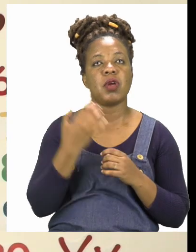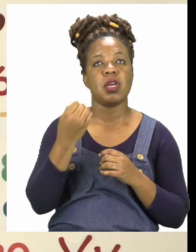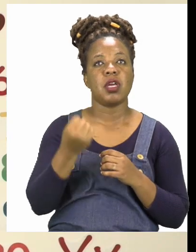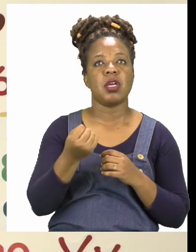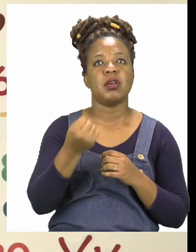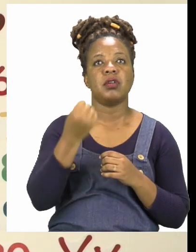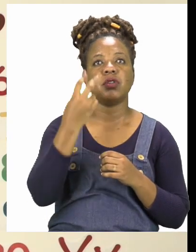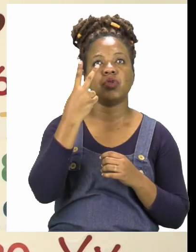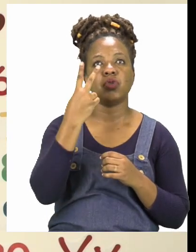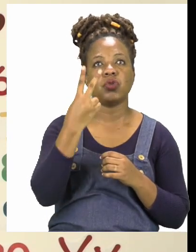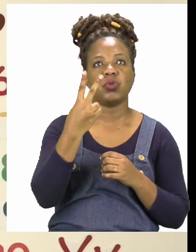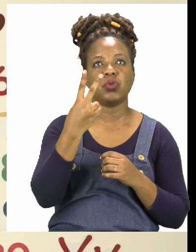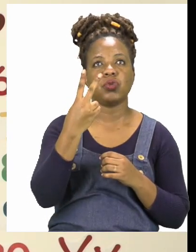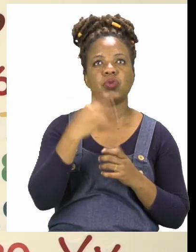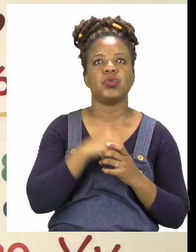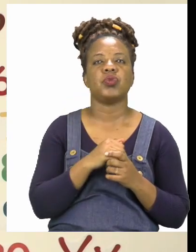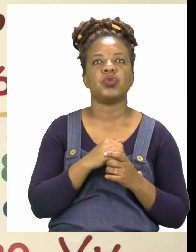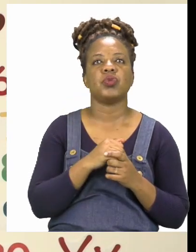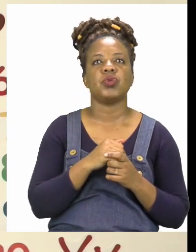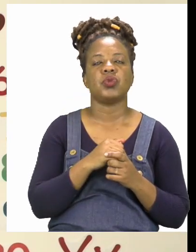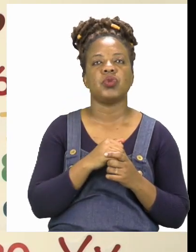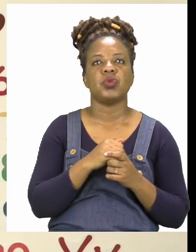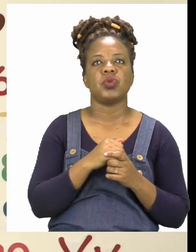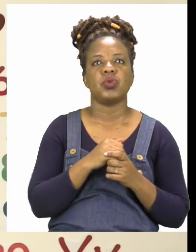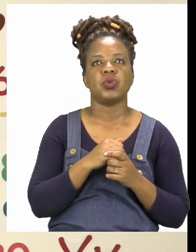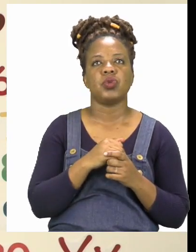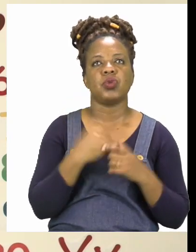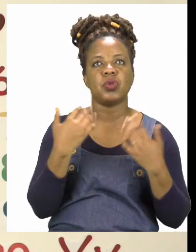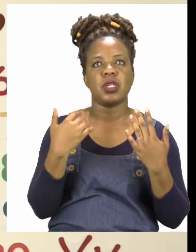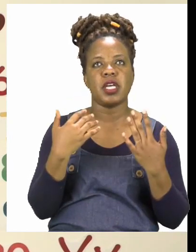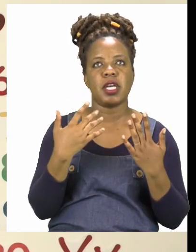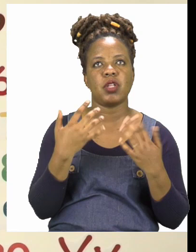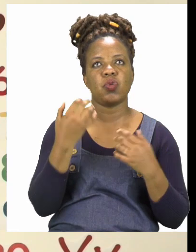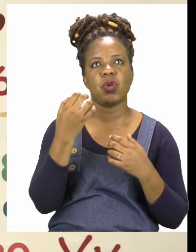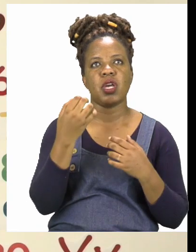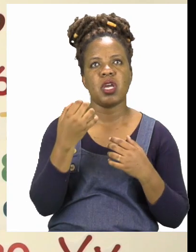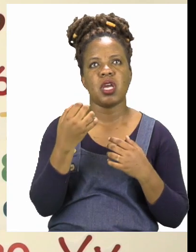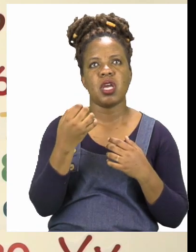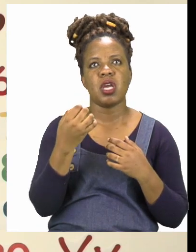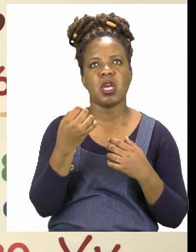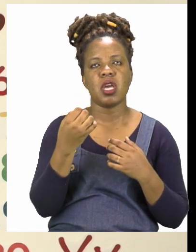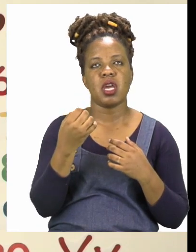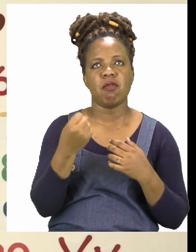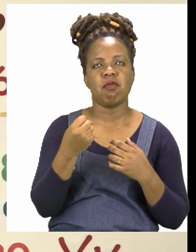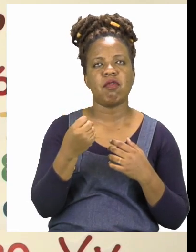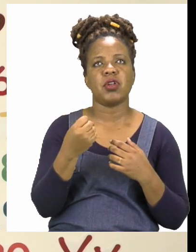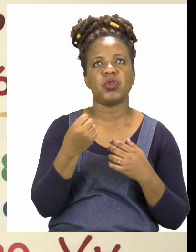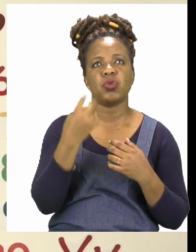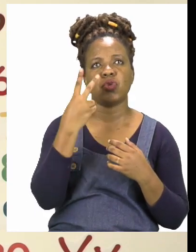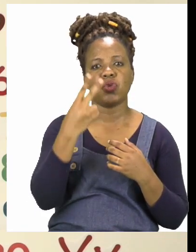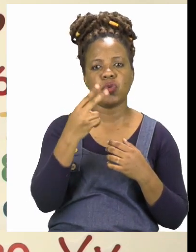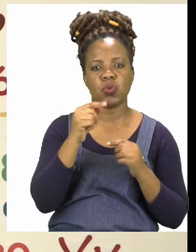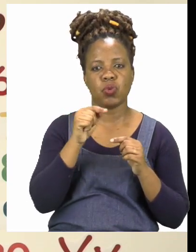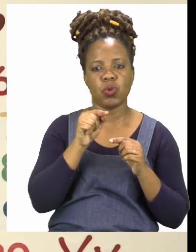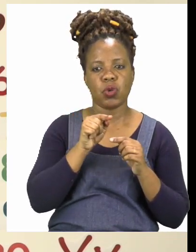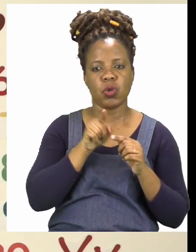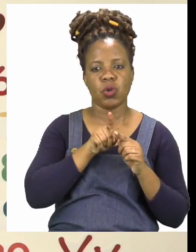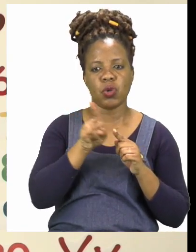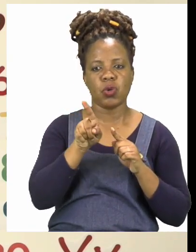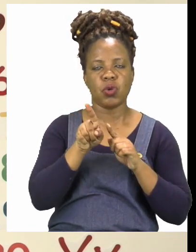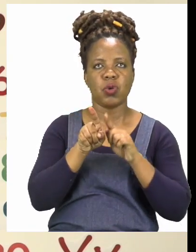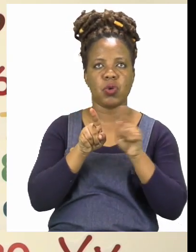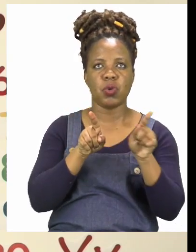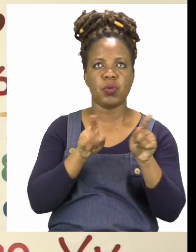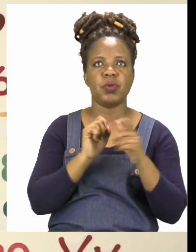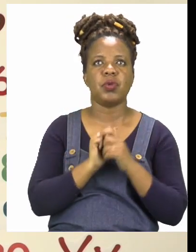actually arrows. The first one that you're going to notice moving a lot is called the minute hand. This is the one